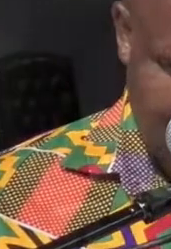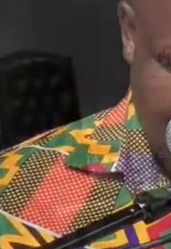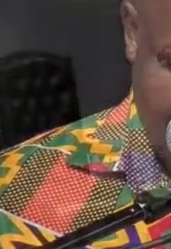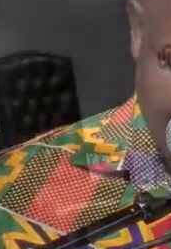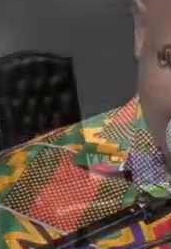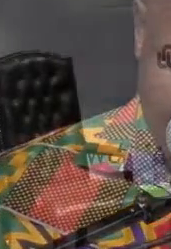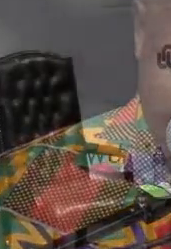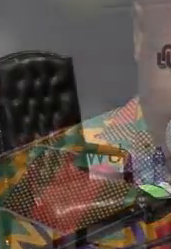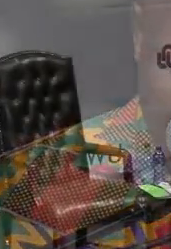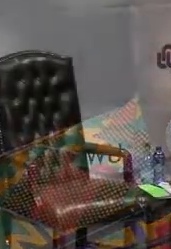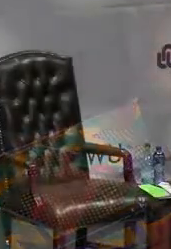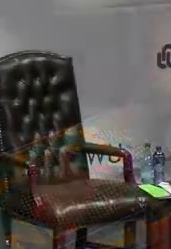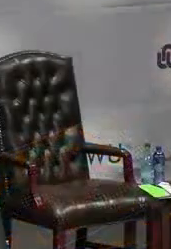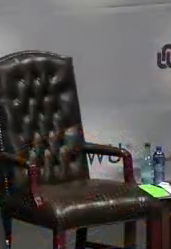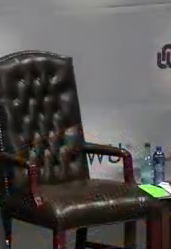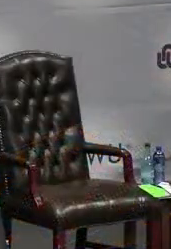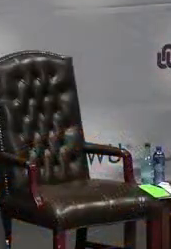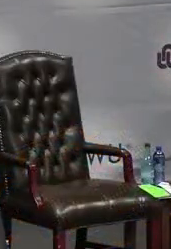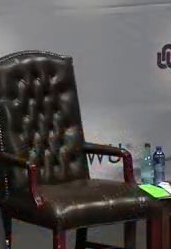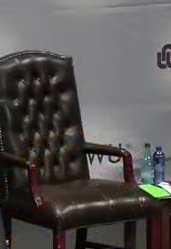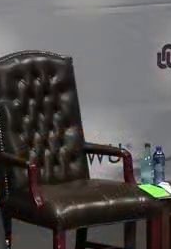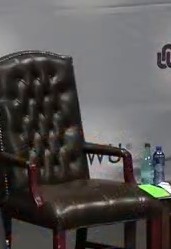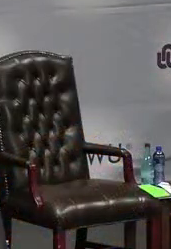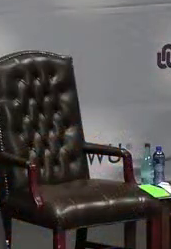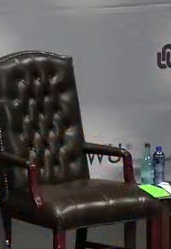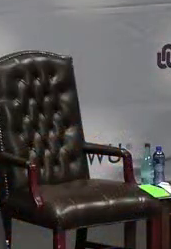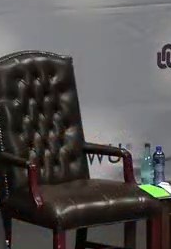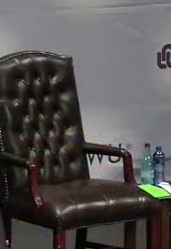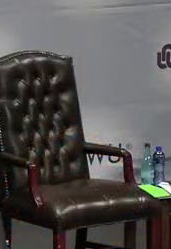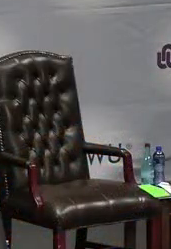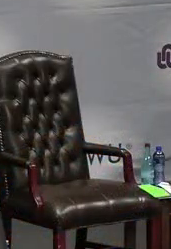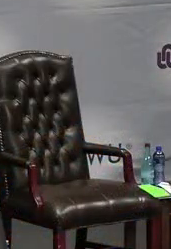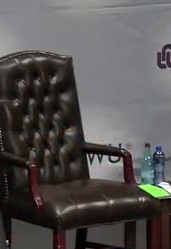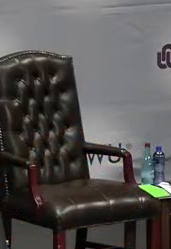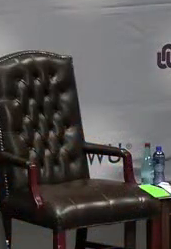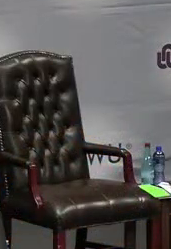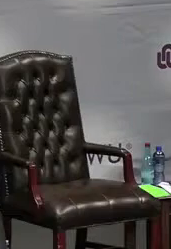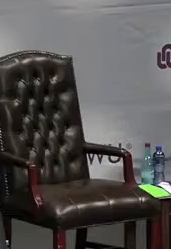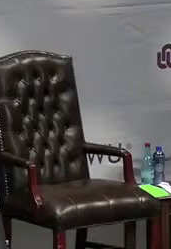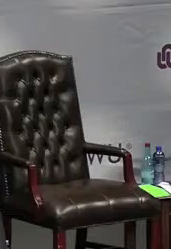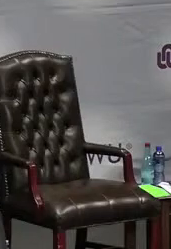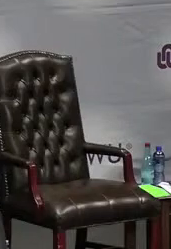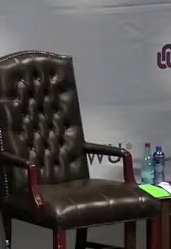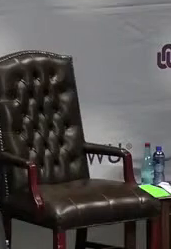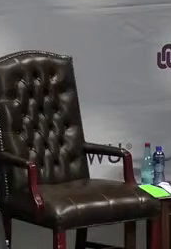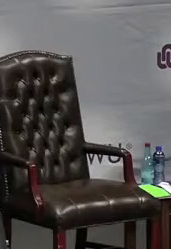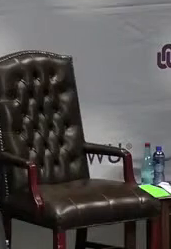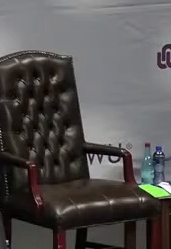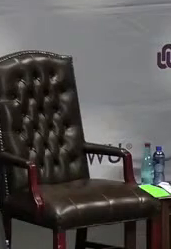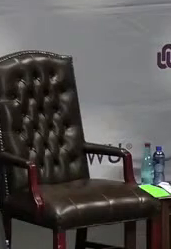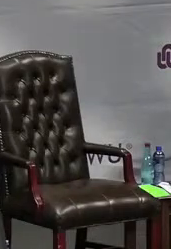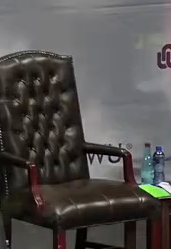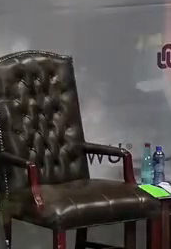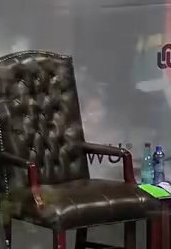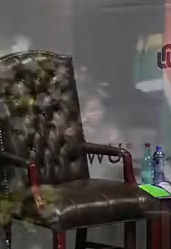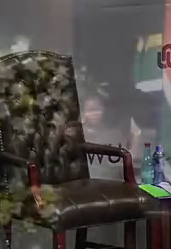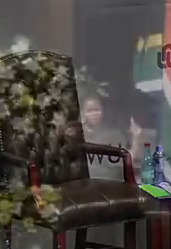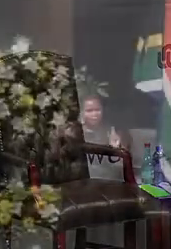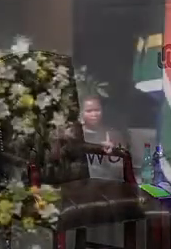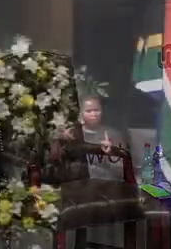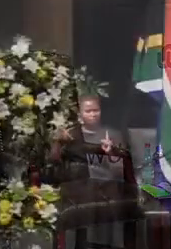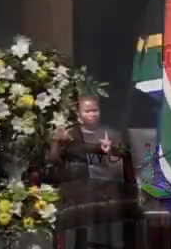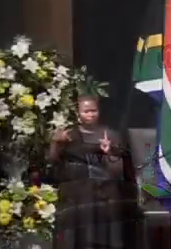be one of the issues we do thank you very much can you give me a round of applause and then performers must